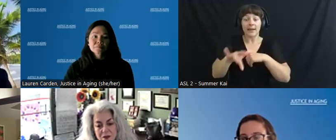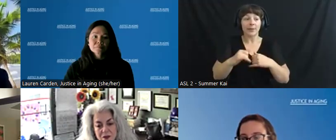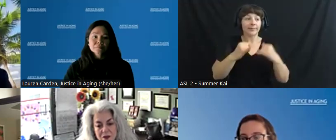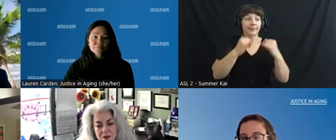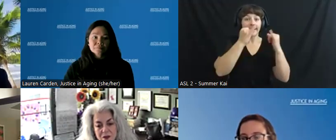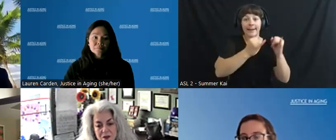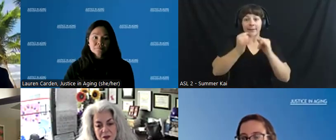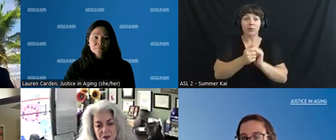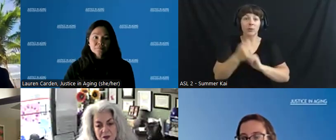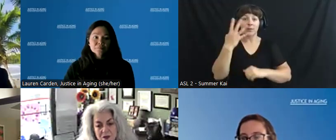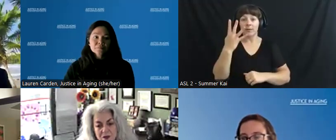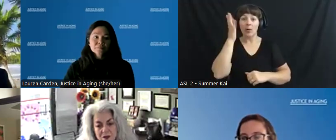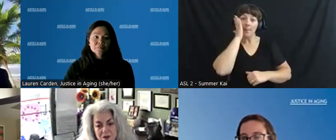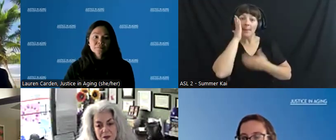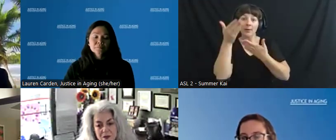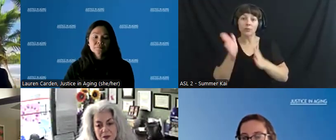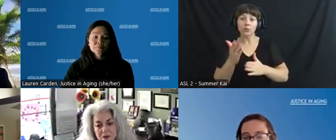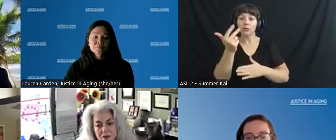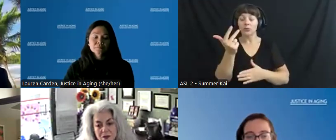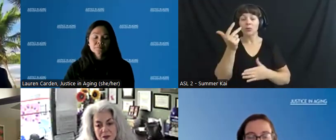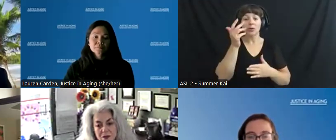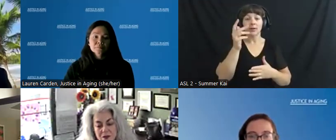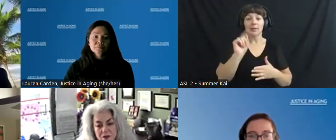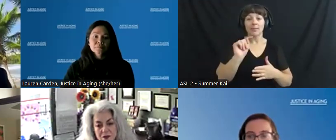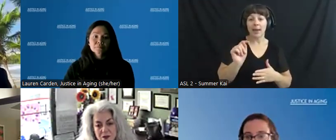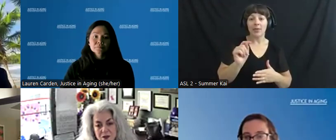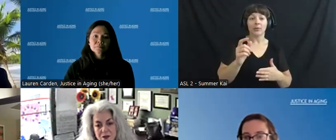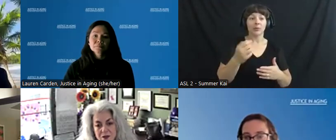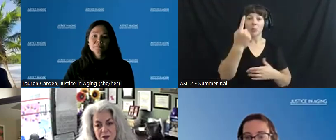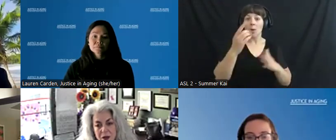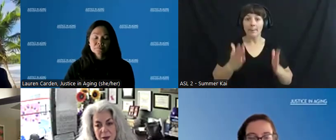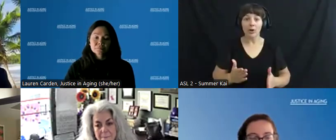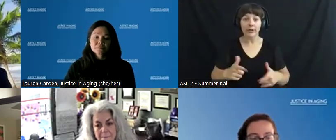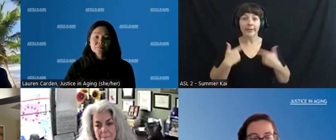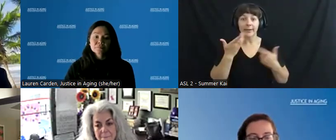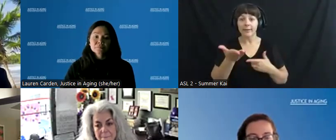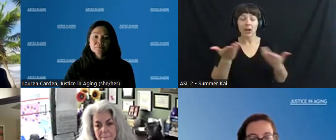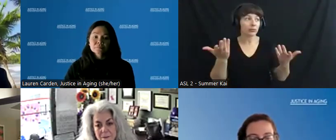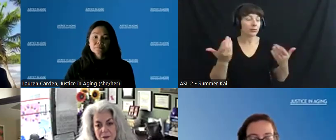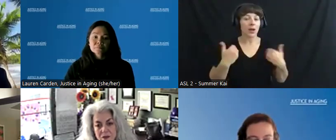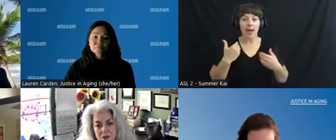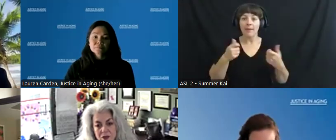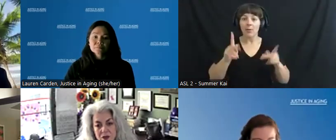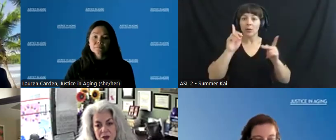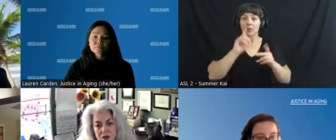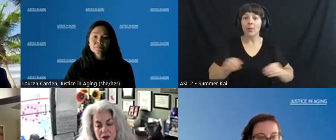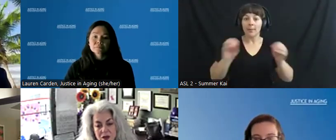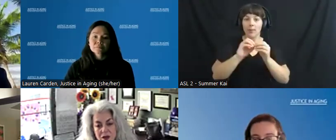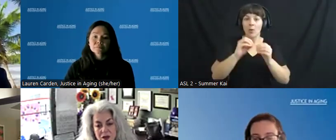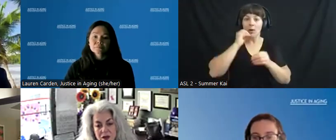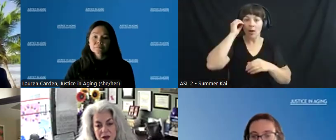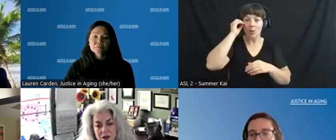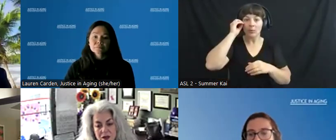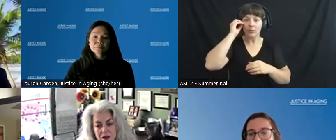3-bath house with, one person living downstairs, there is housing that we just want to raise awareness